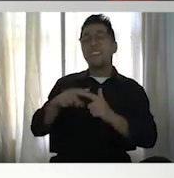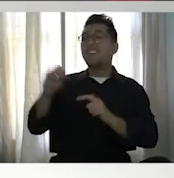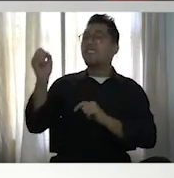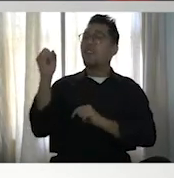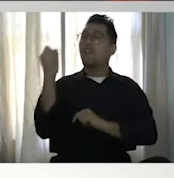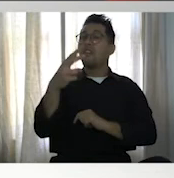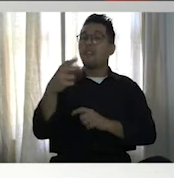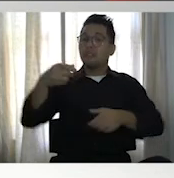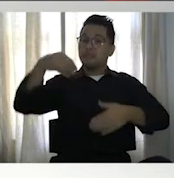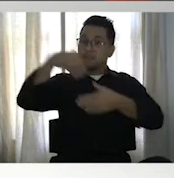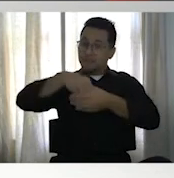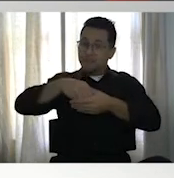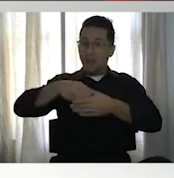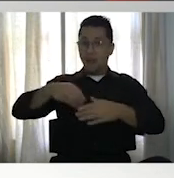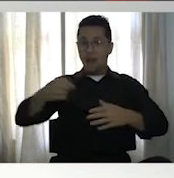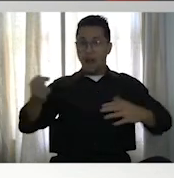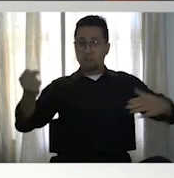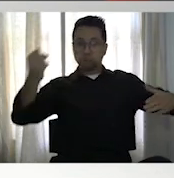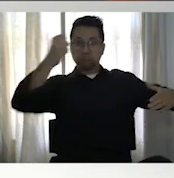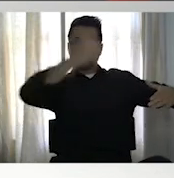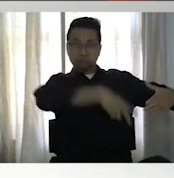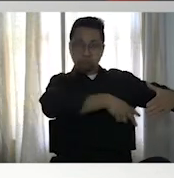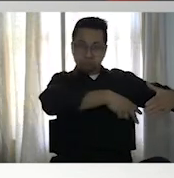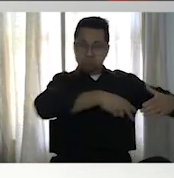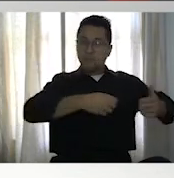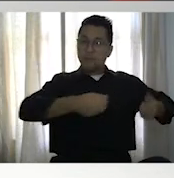throw the ball in the bag, okay?